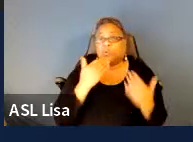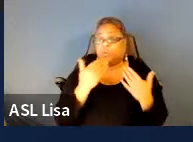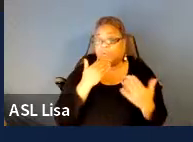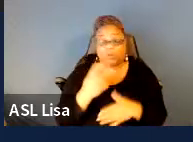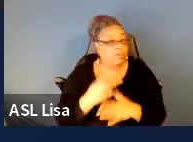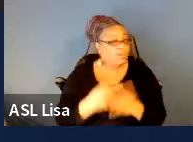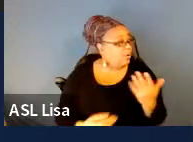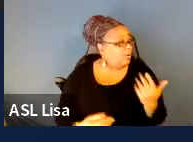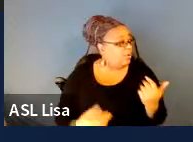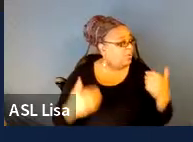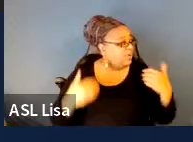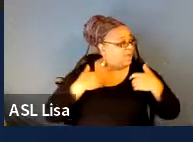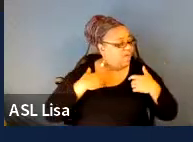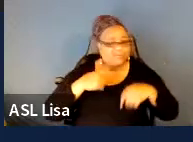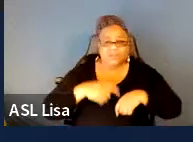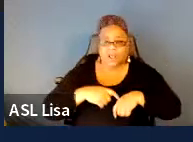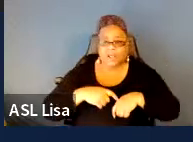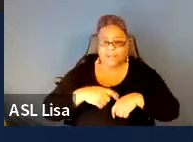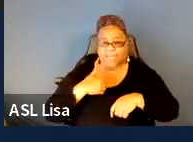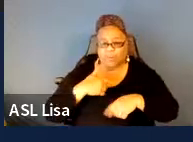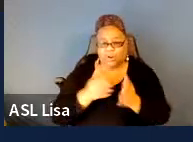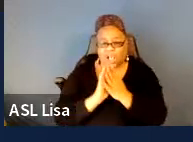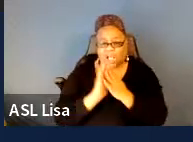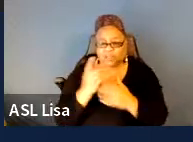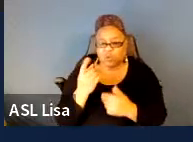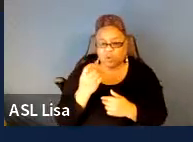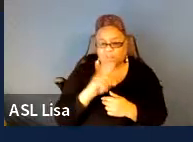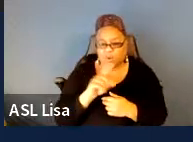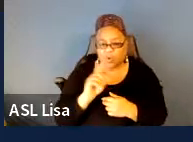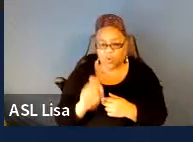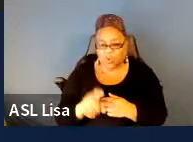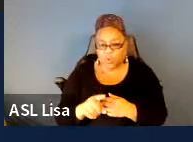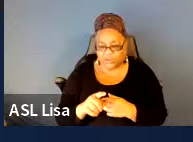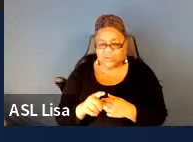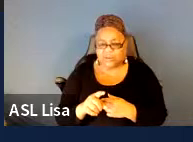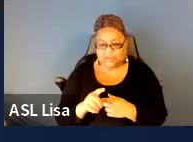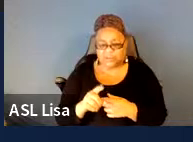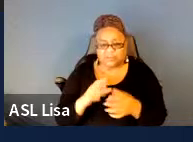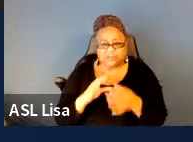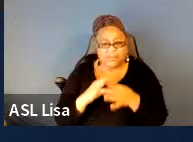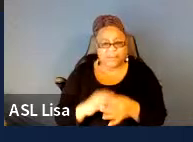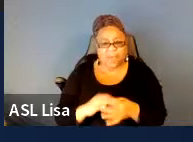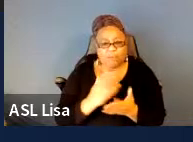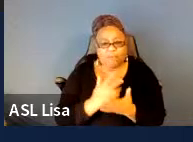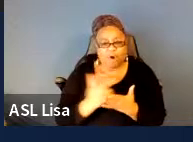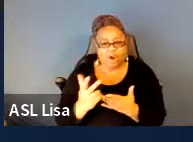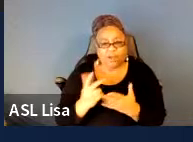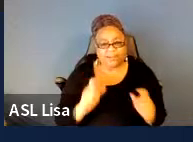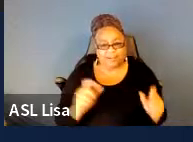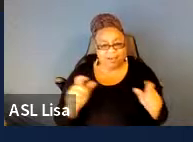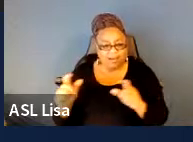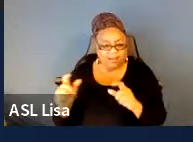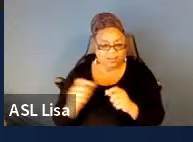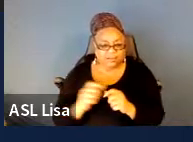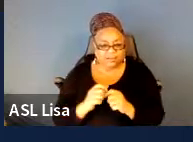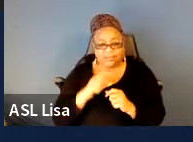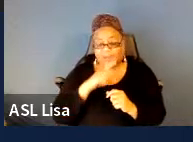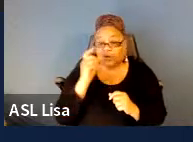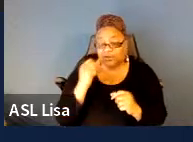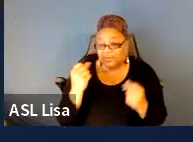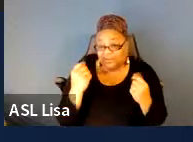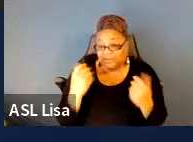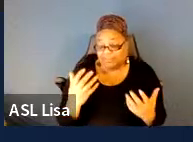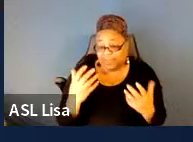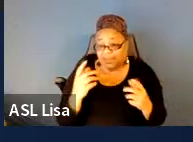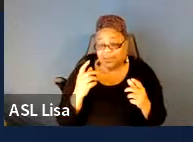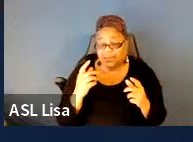We've got time. I want to ask one more question, particularly about parking signs. just because there's always a lot of questions about